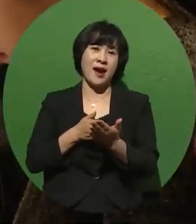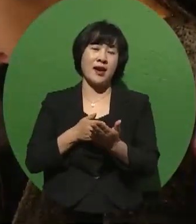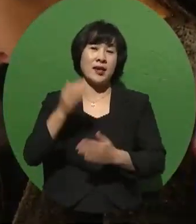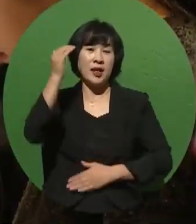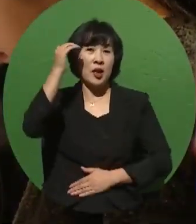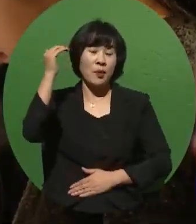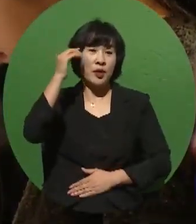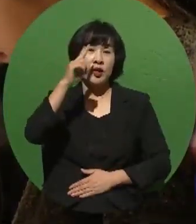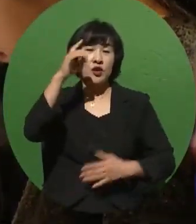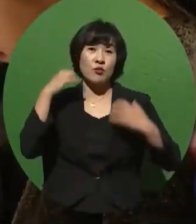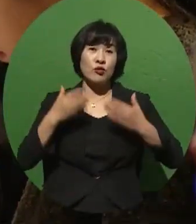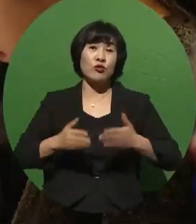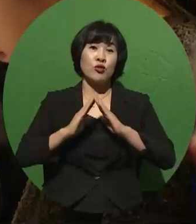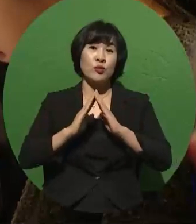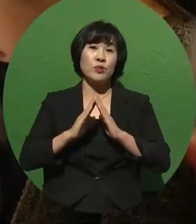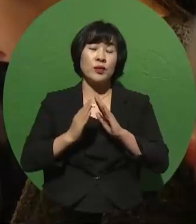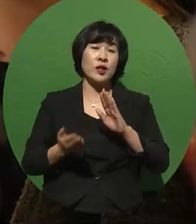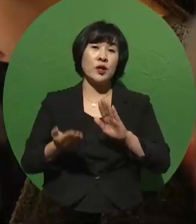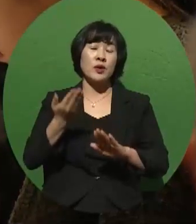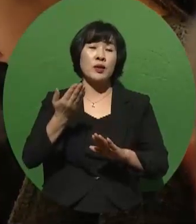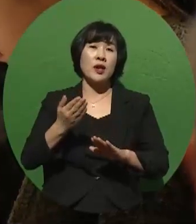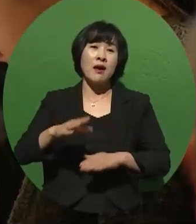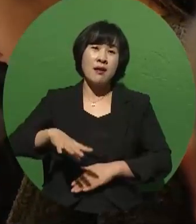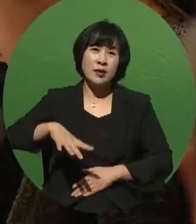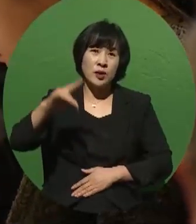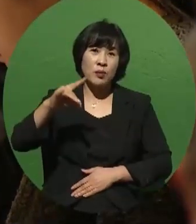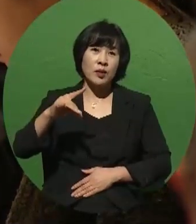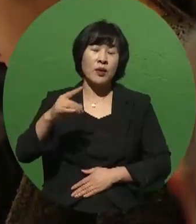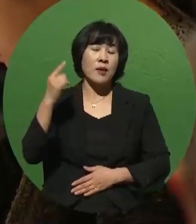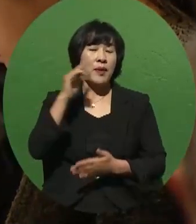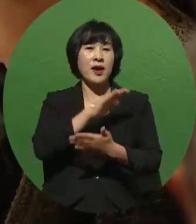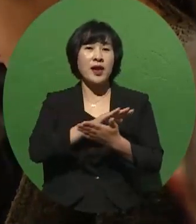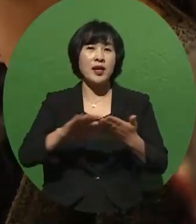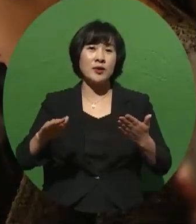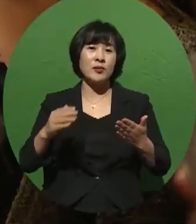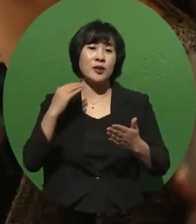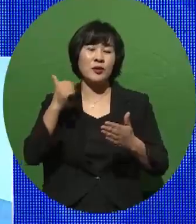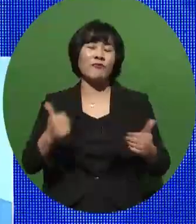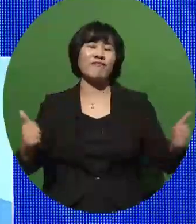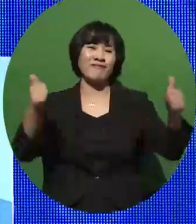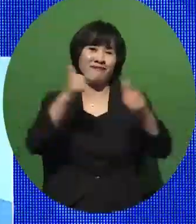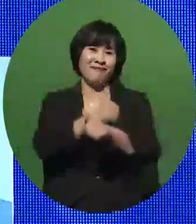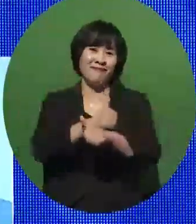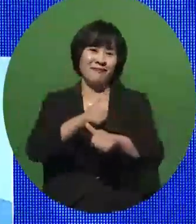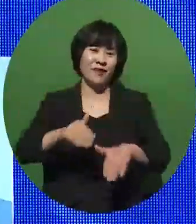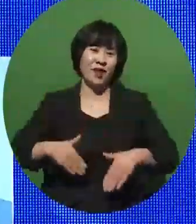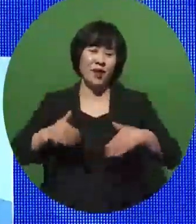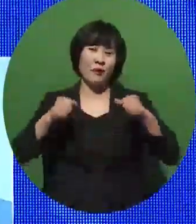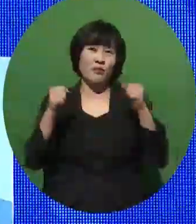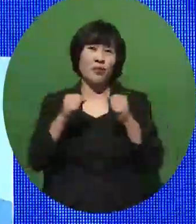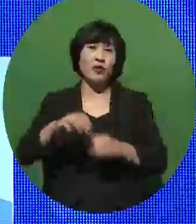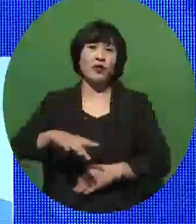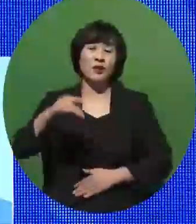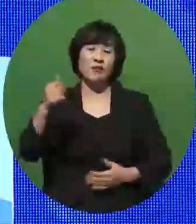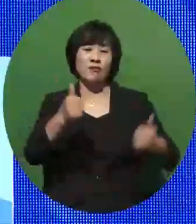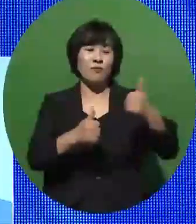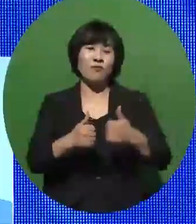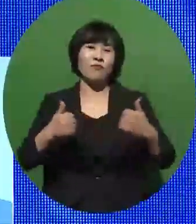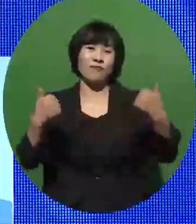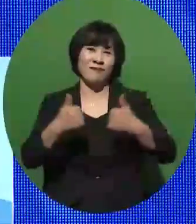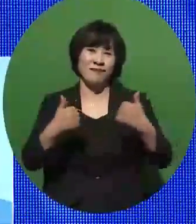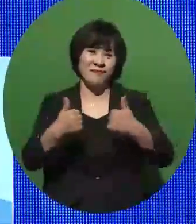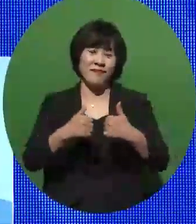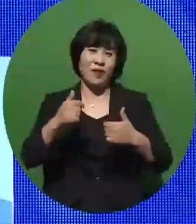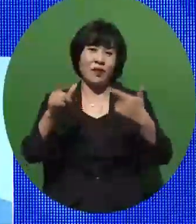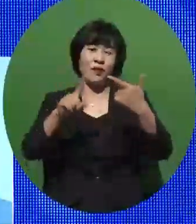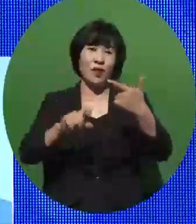the cosmopolitan democracy of world peace, reconciliation, and cooperation, and achieved the first peaceful